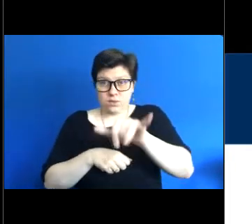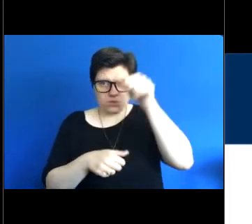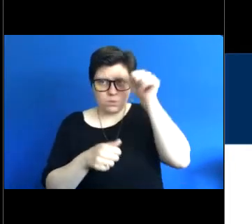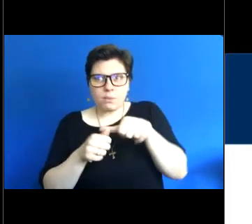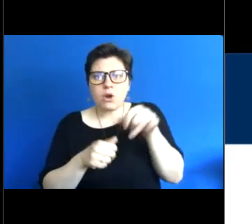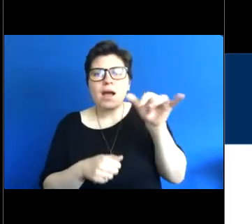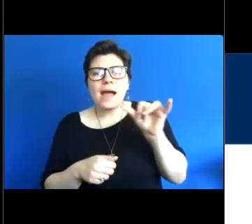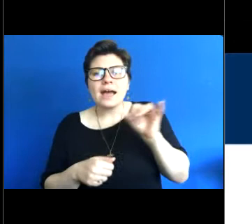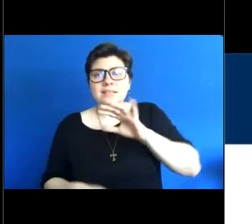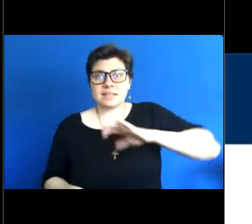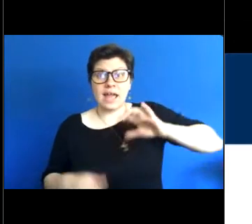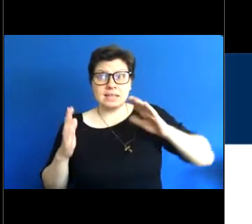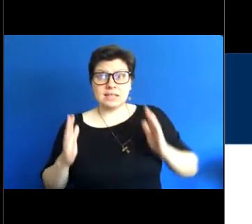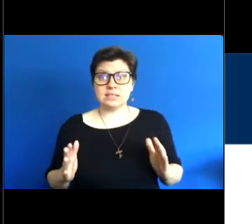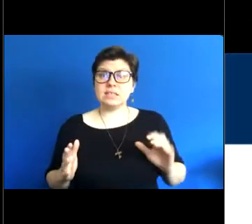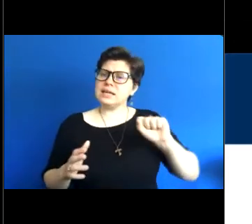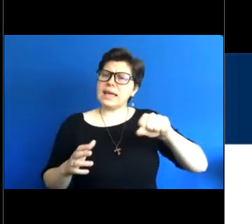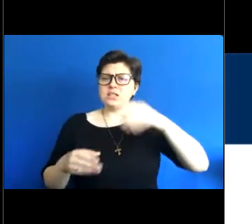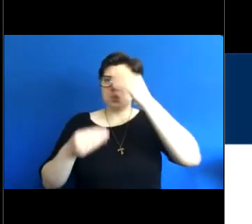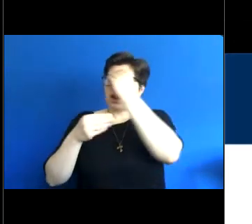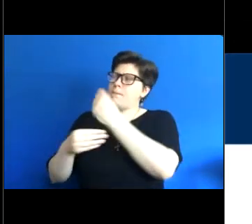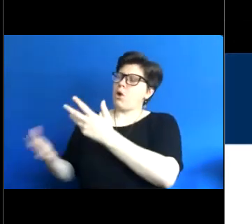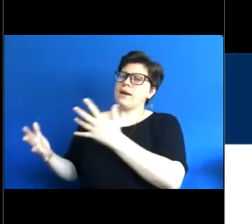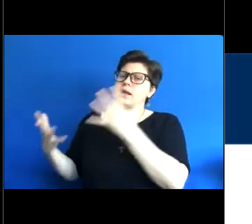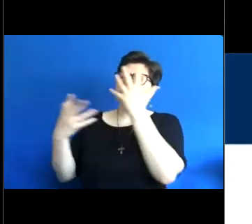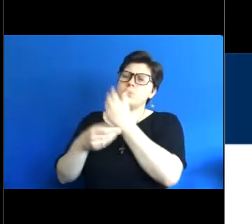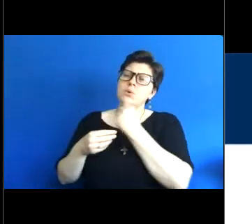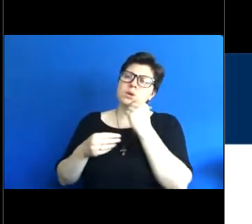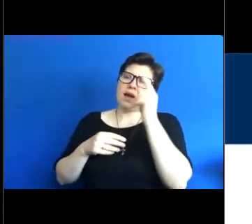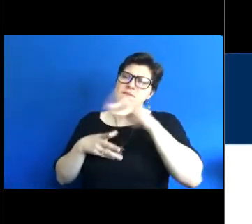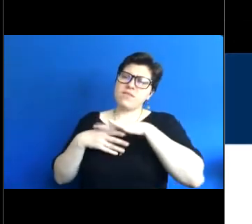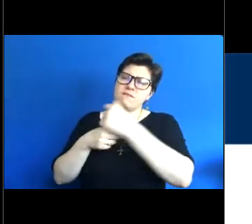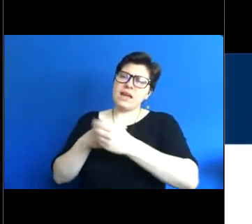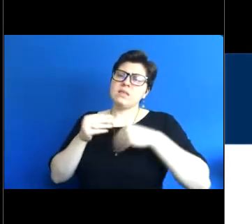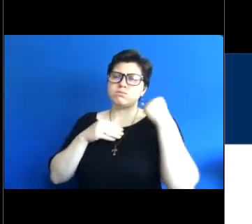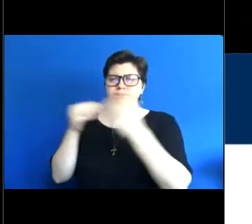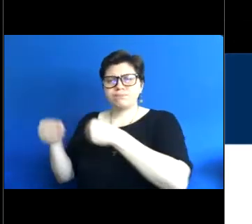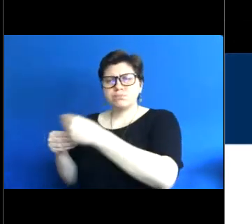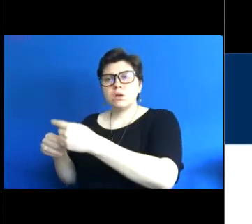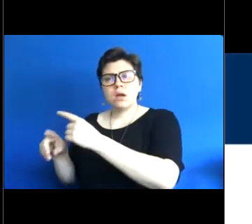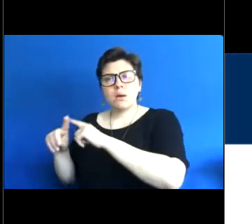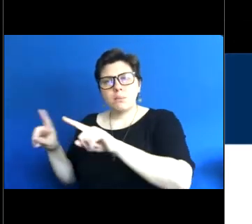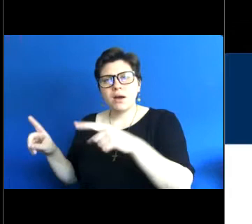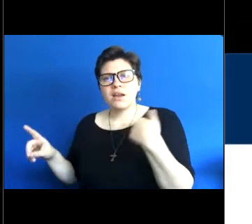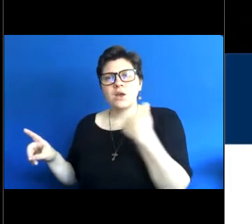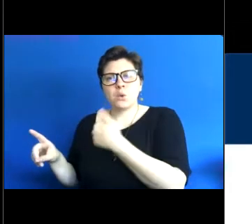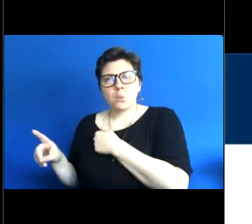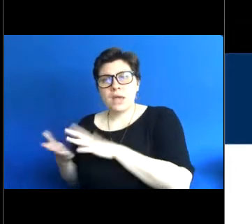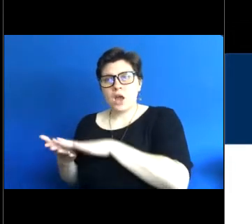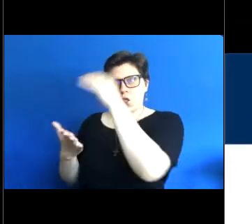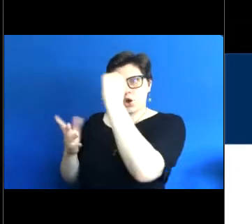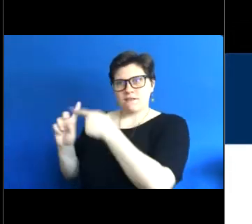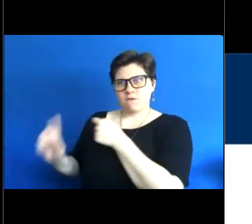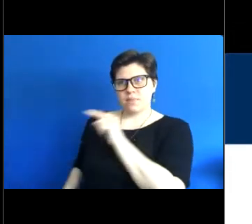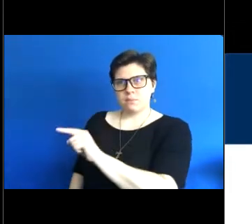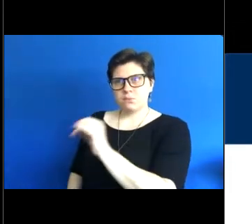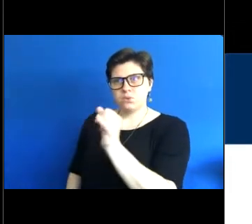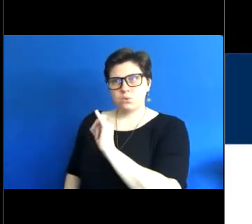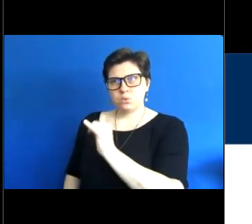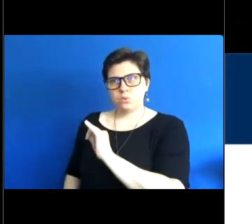catechists, we are imparting the beauty of the faith, but we are also being catechized by the children in front of us. We are